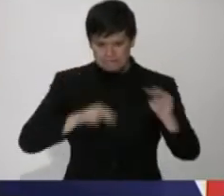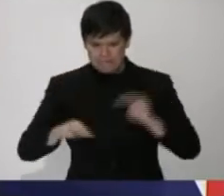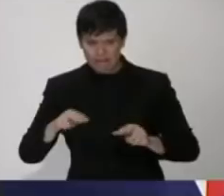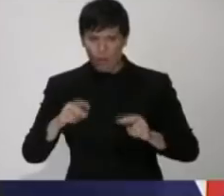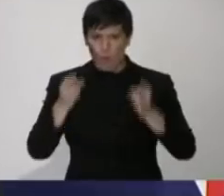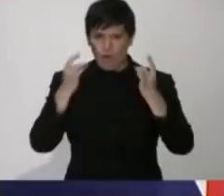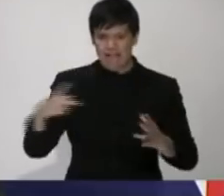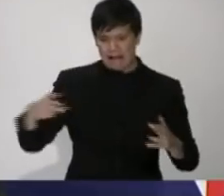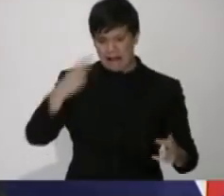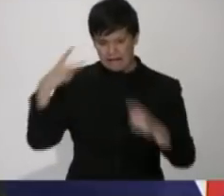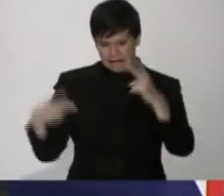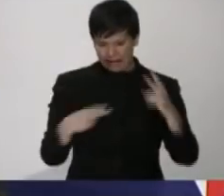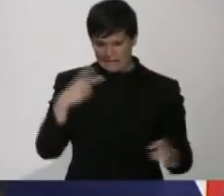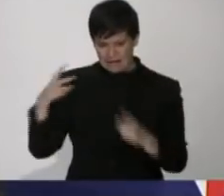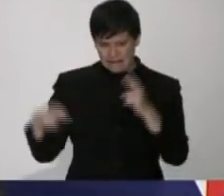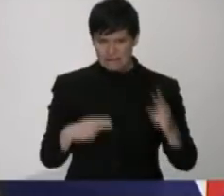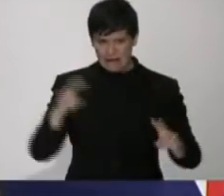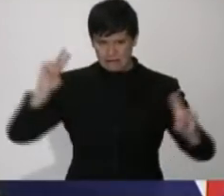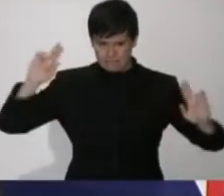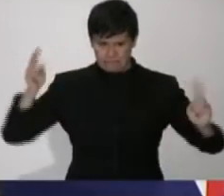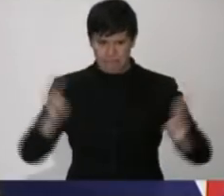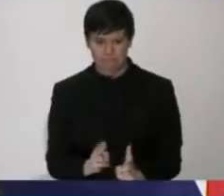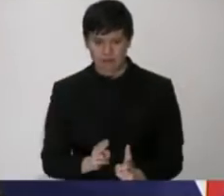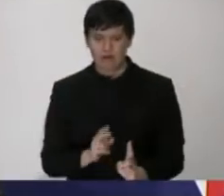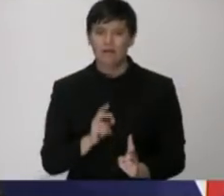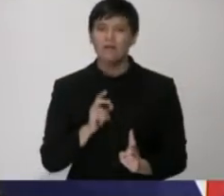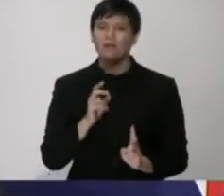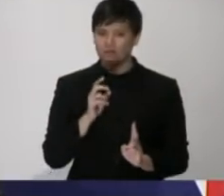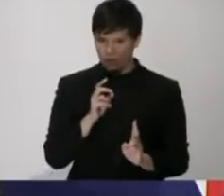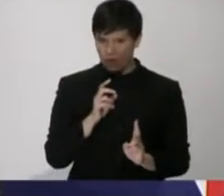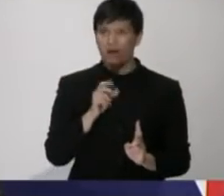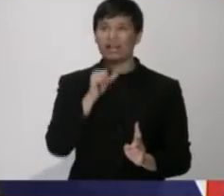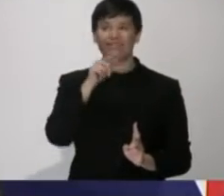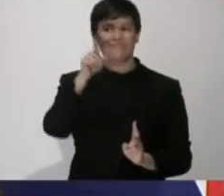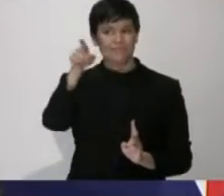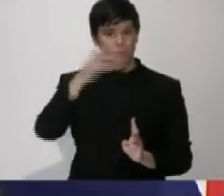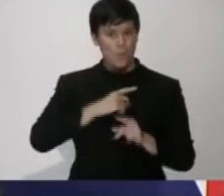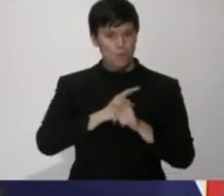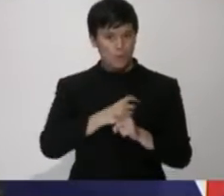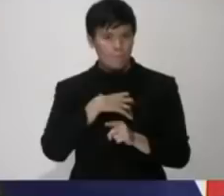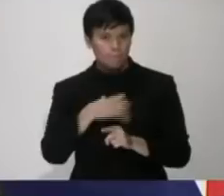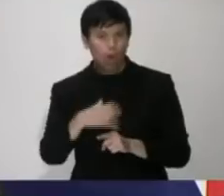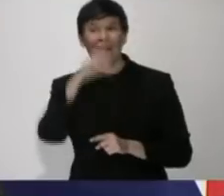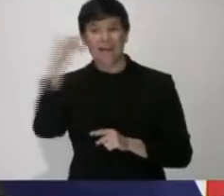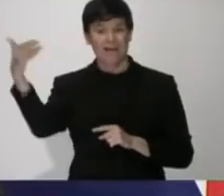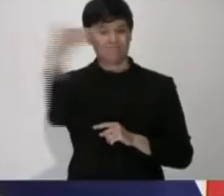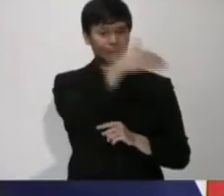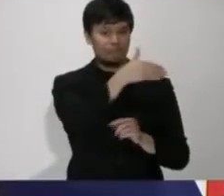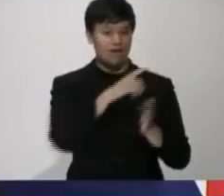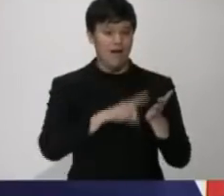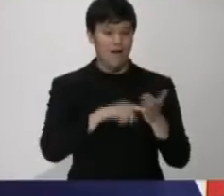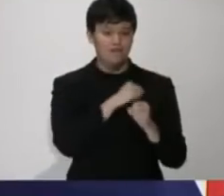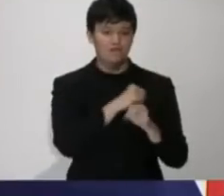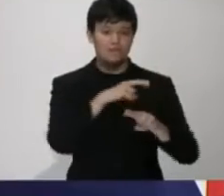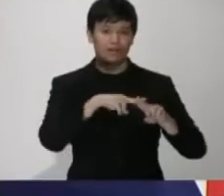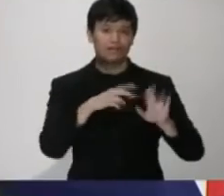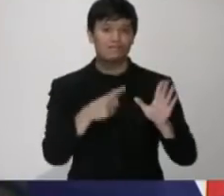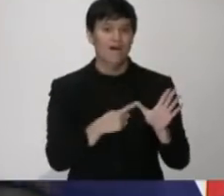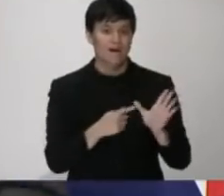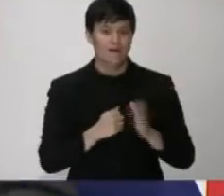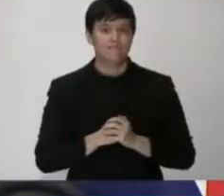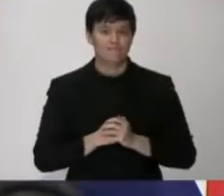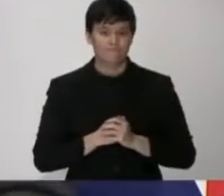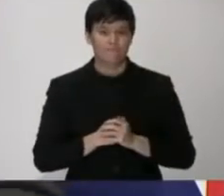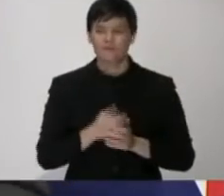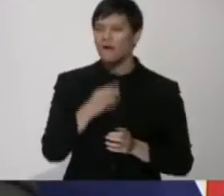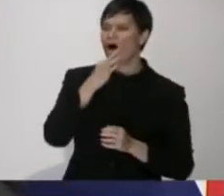We're happy to have those conversations with him, but the LGFA should be the first port of call for local government. What sort of changes are you exploring